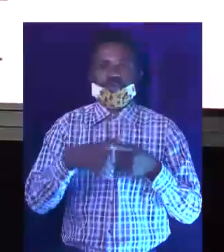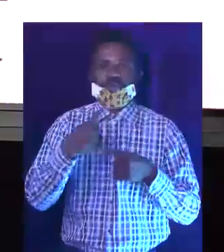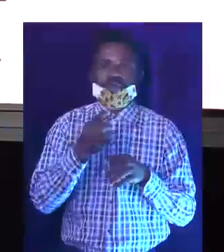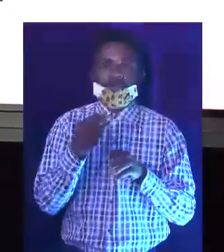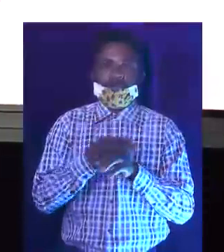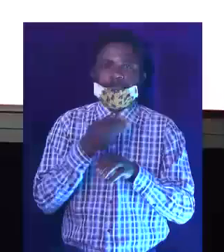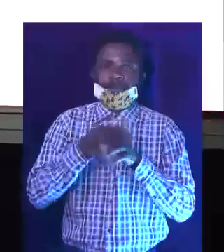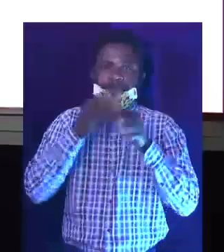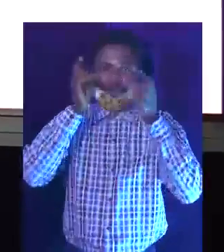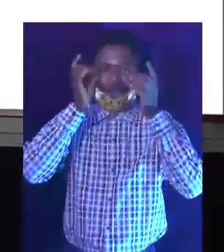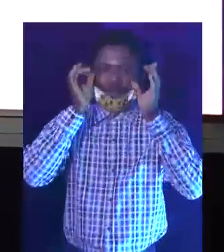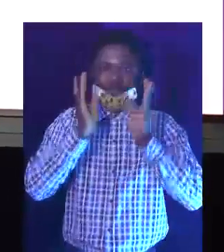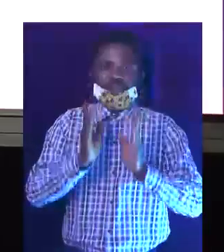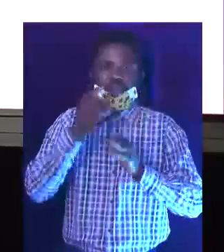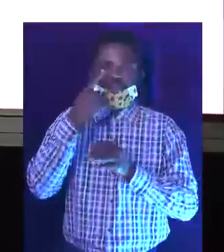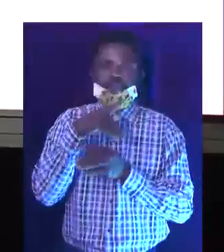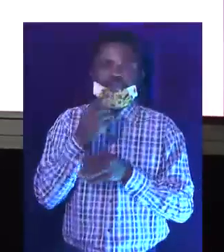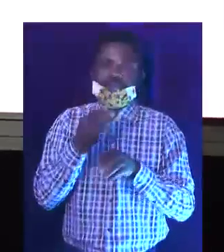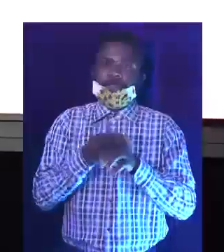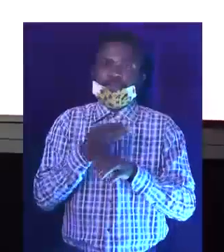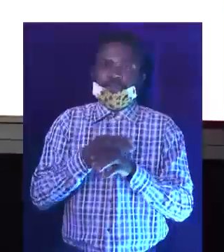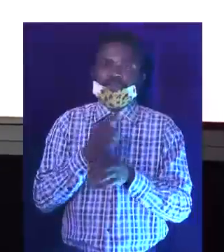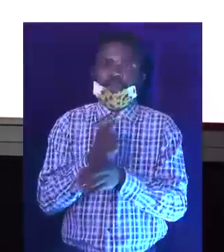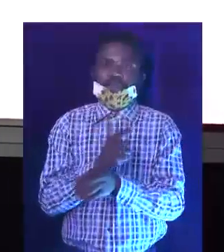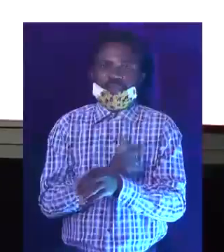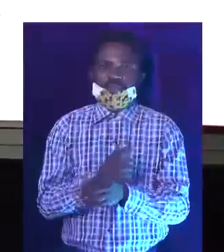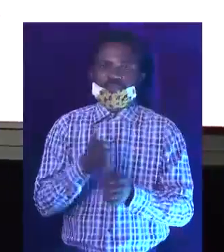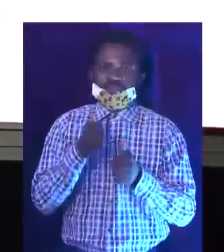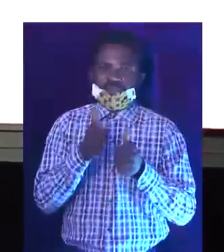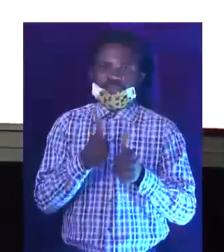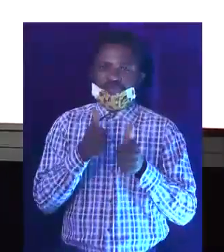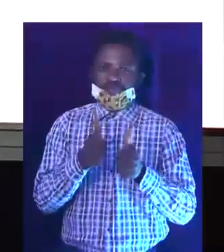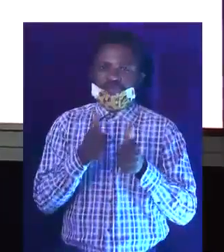the mathematician for the mathematics lesson. Well done, pupils.